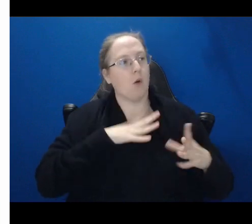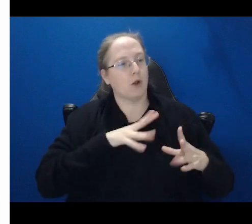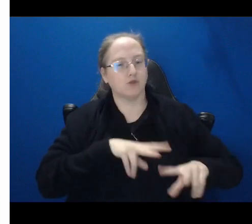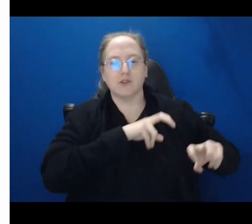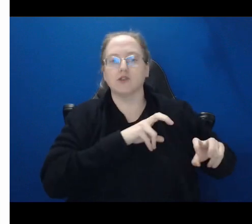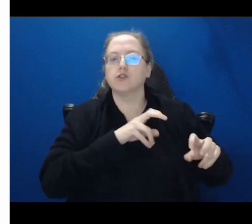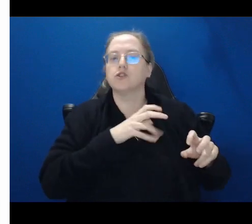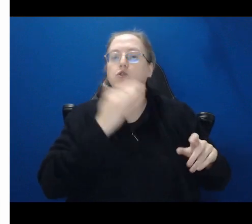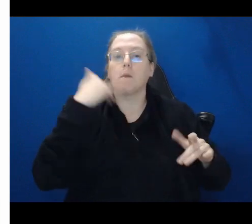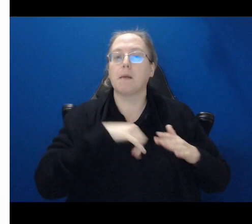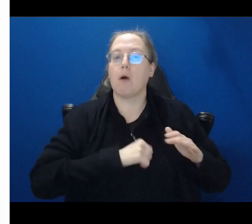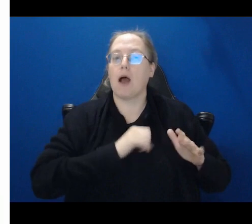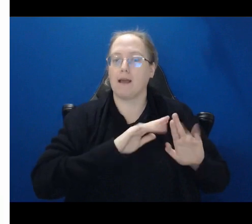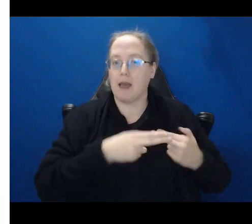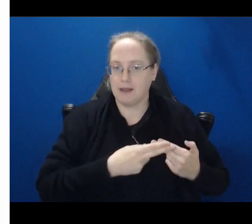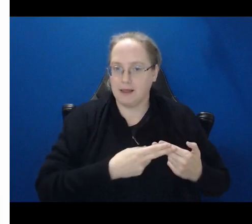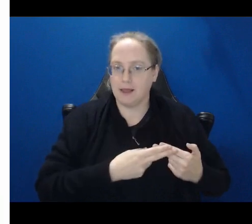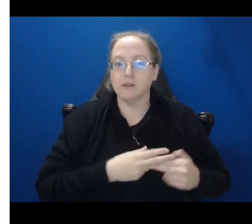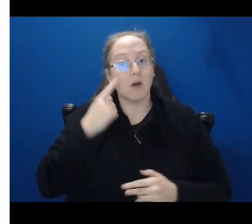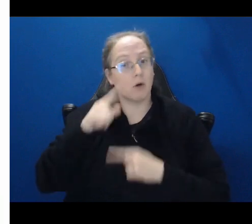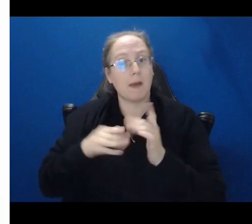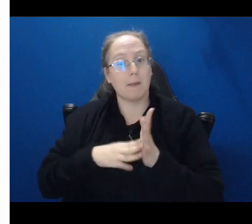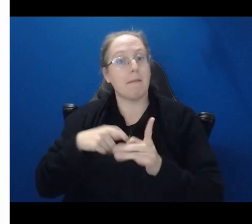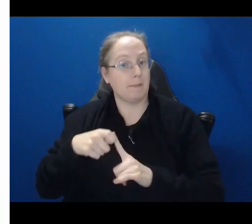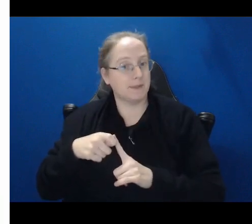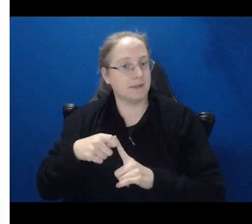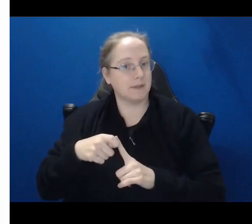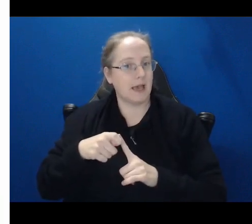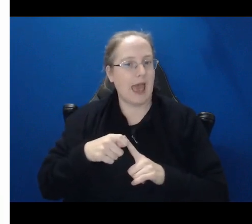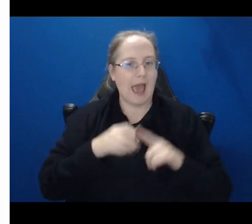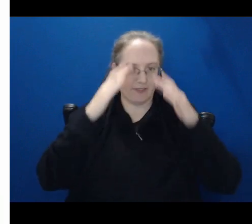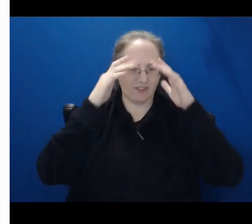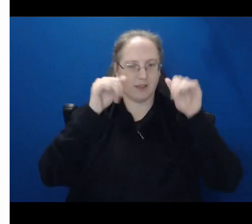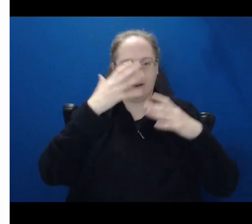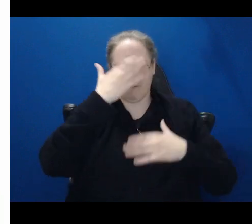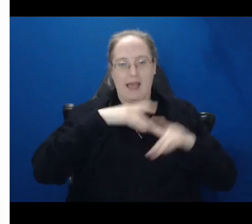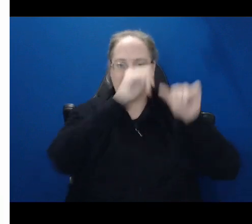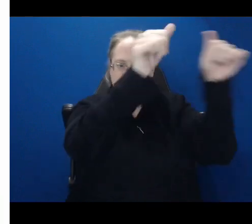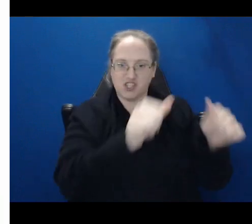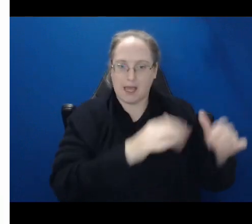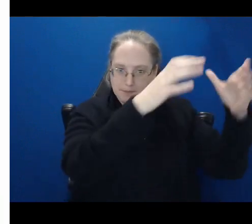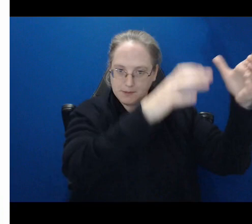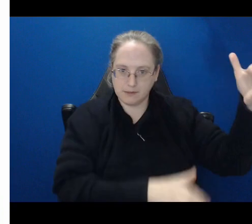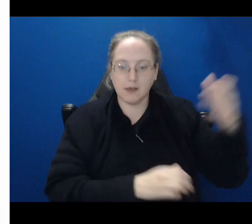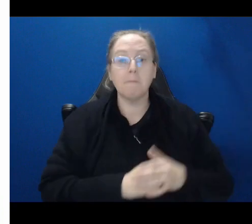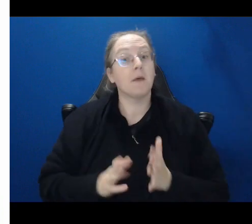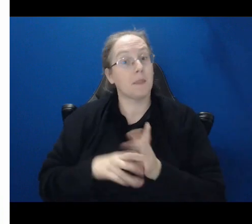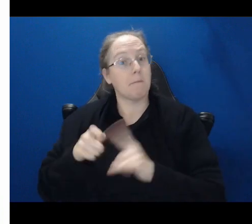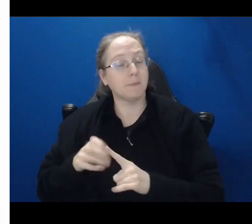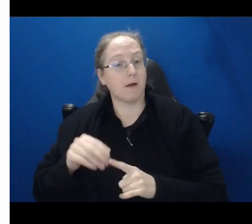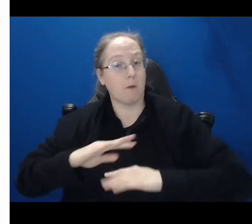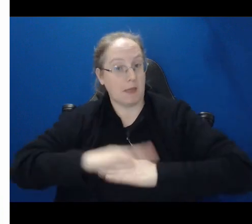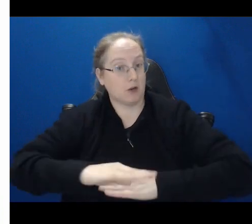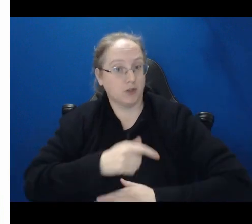and the silhouettes. And the maps are maps of country that our family are from and stations they've worked